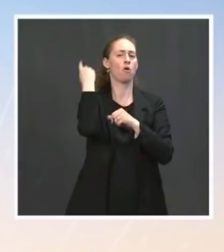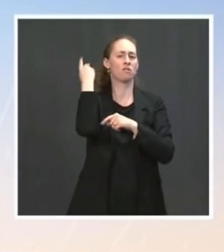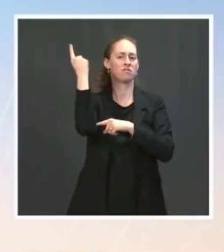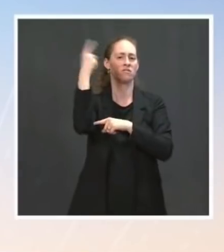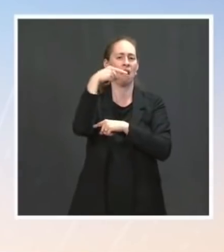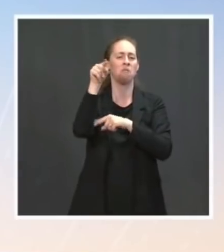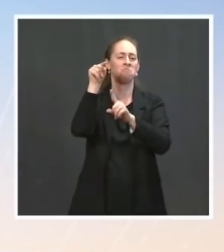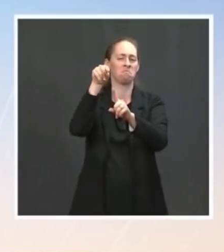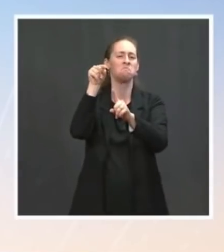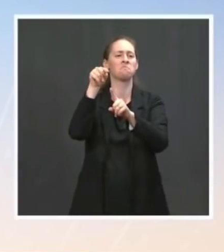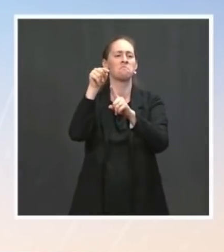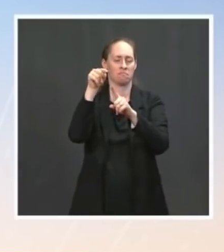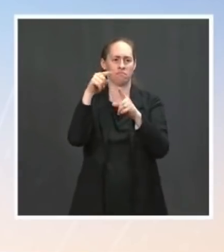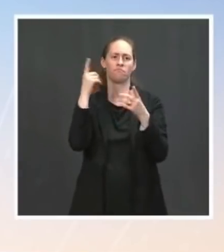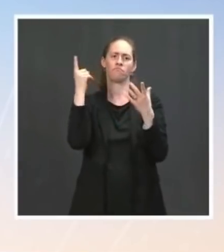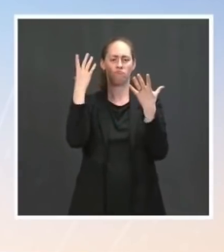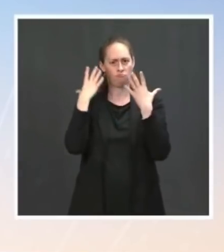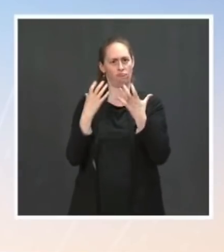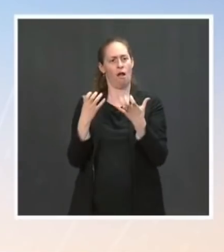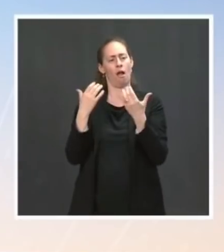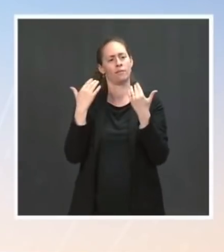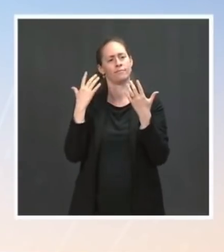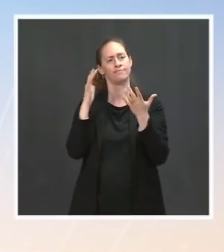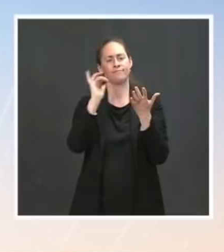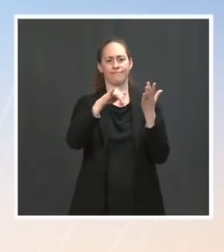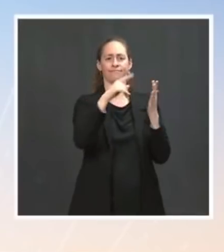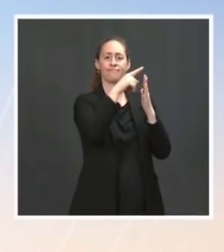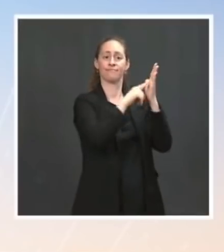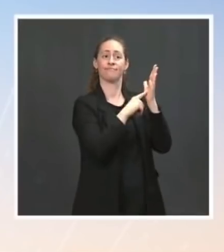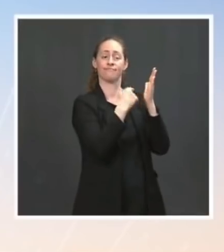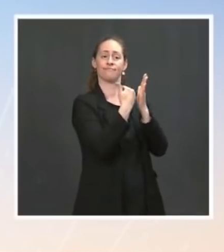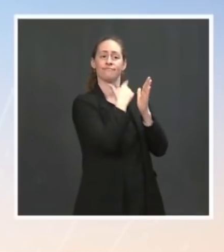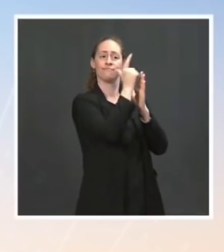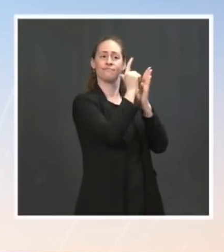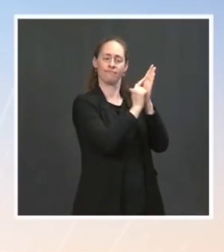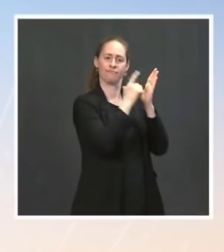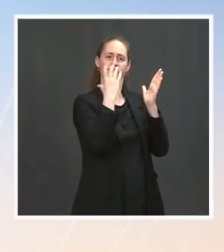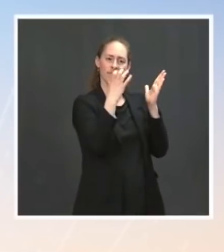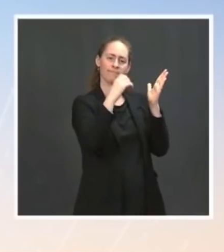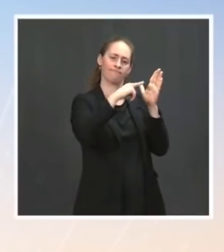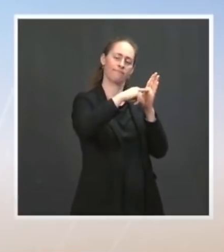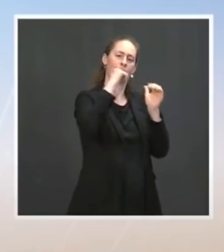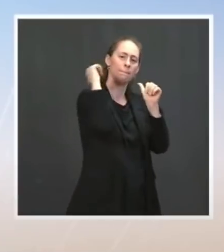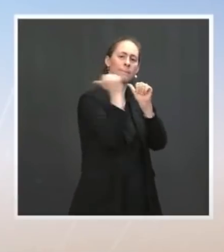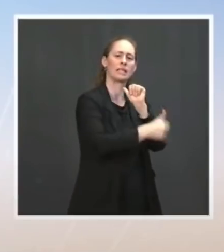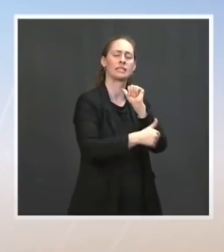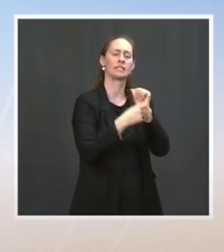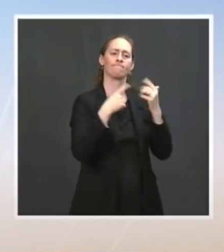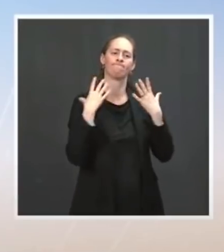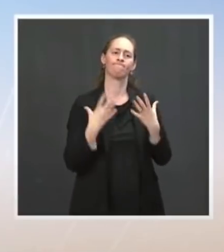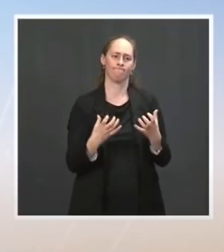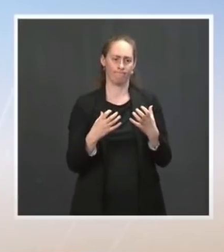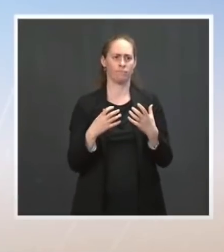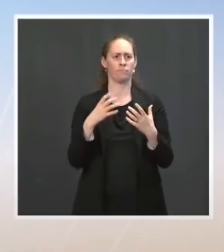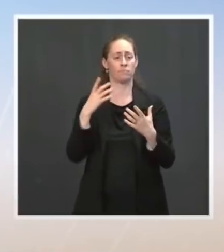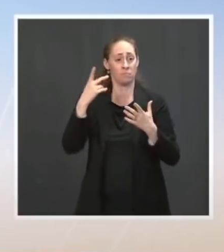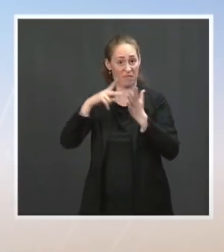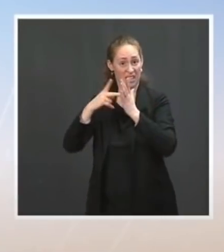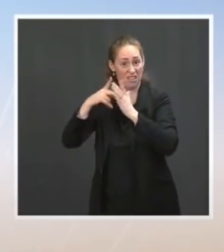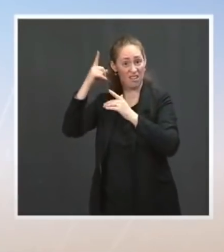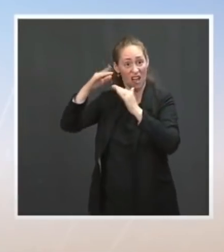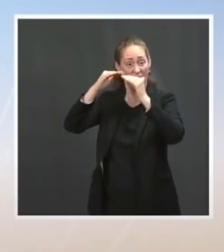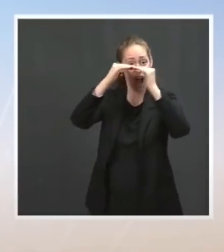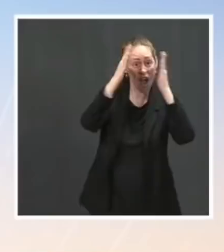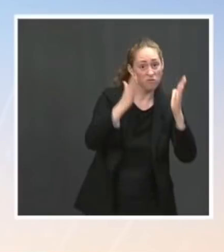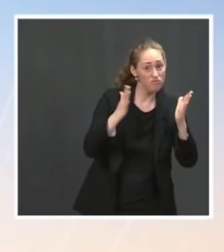has changed. Get signed, or passed, I should say, this summer. Is the White House encouraging the Senate to pass